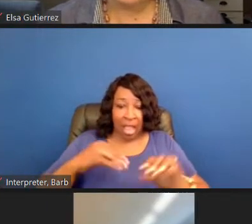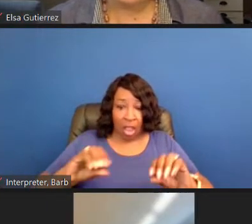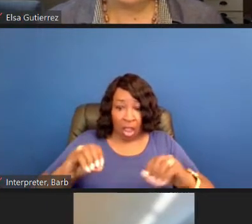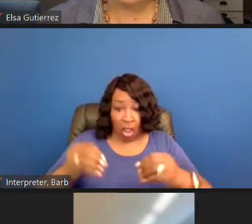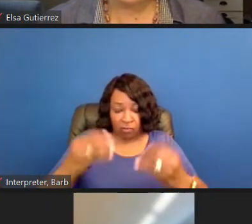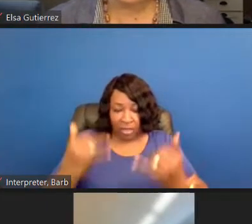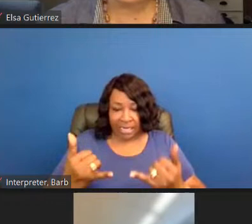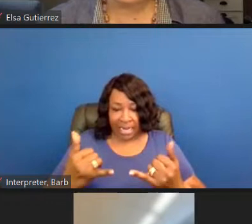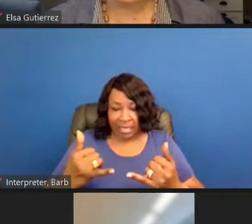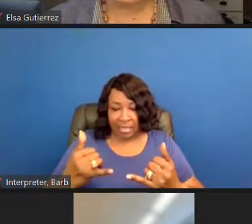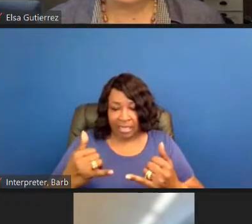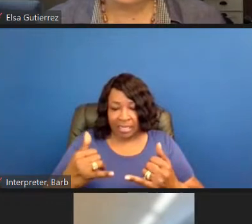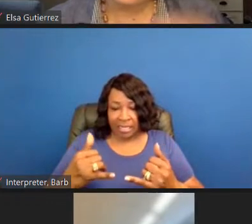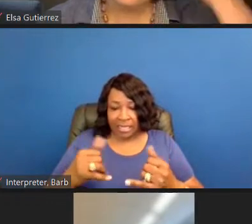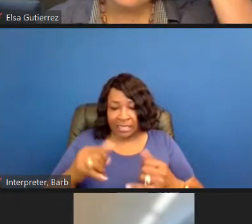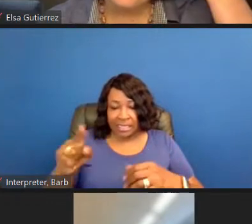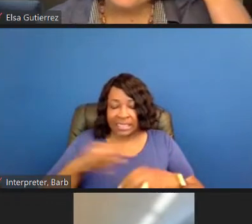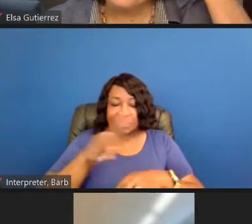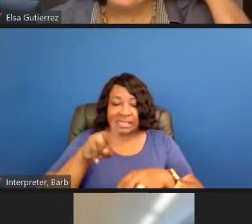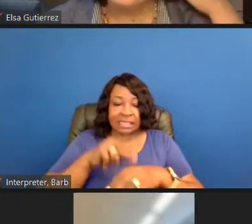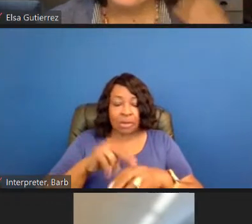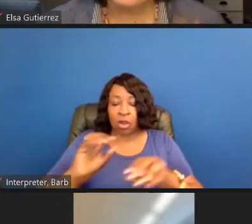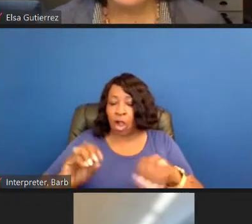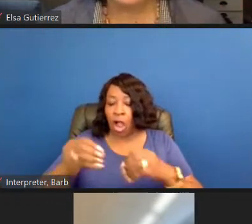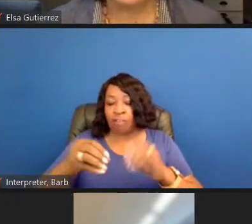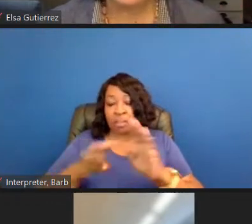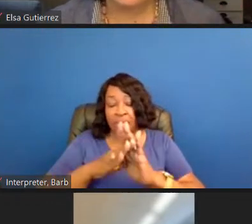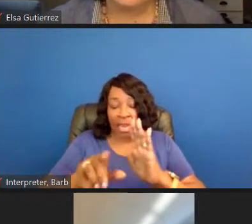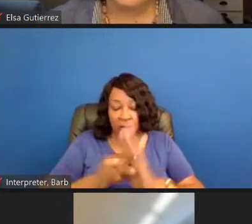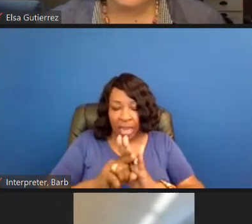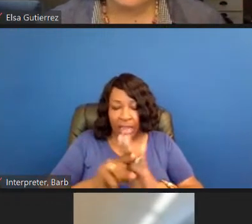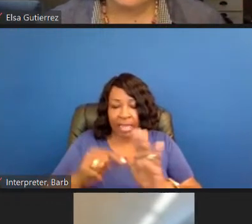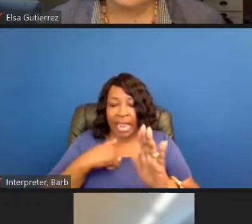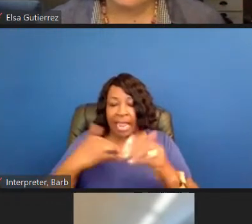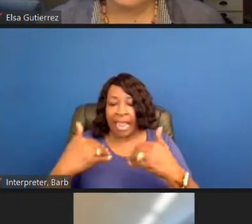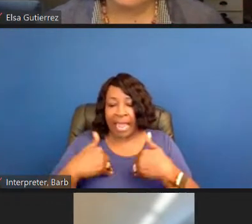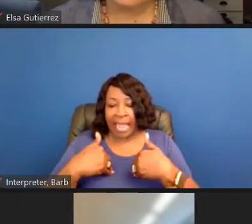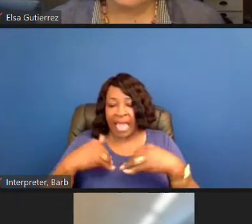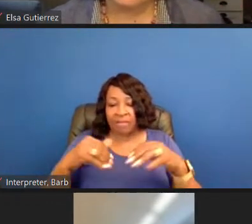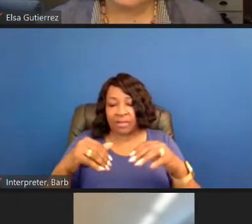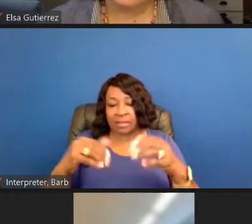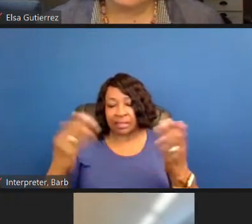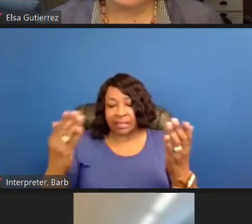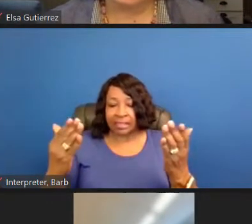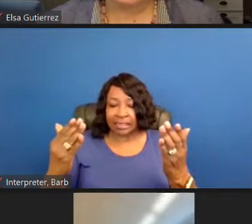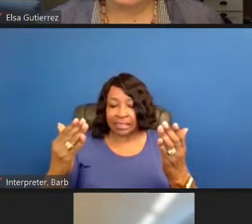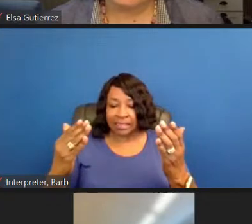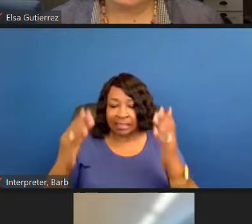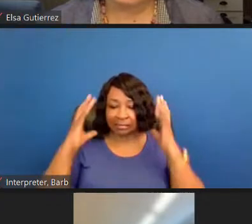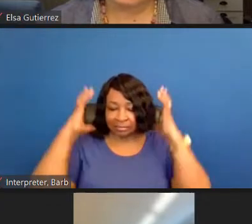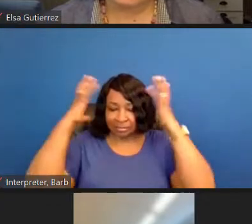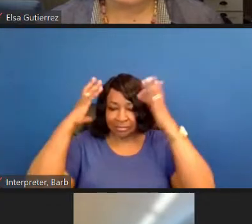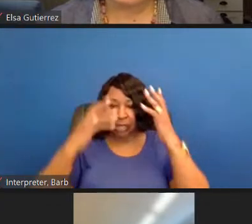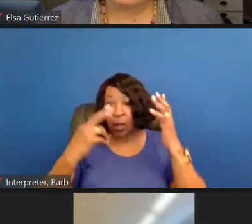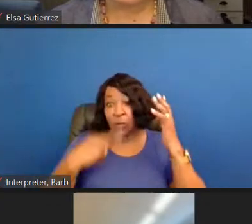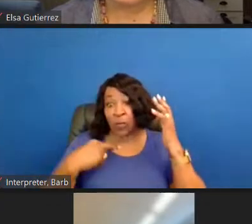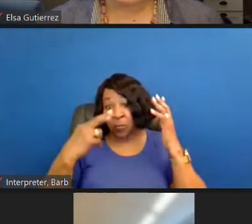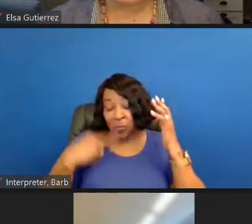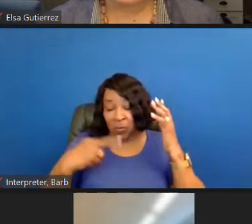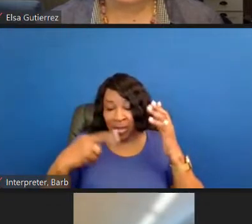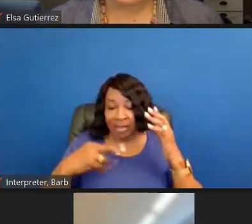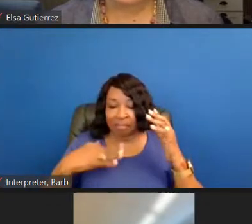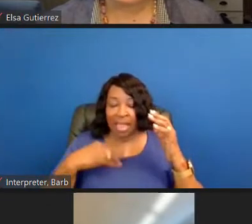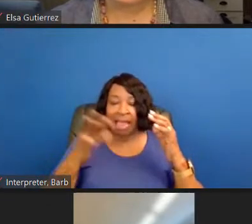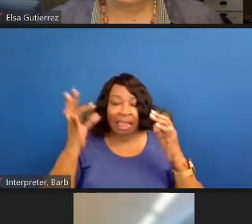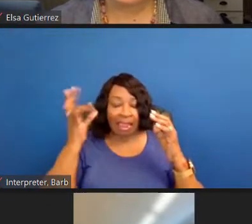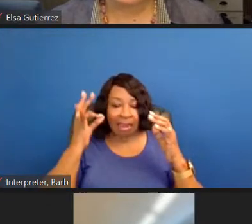my typical office background. I have somewhat of a violet hair, I guess you would call, is my hair color. I